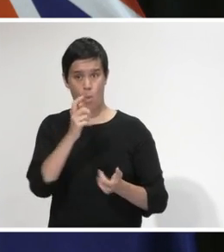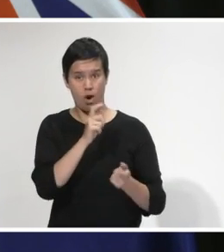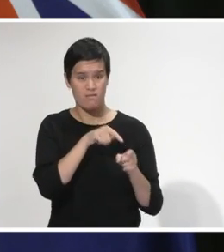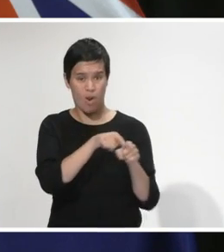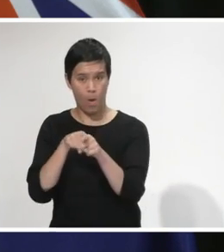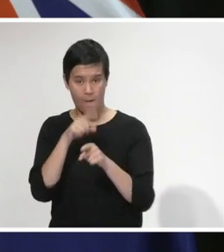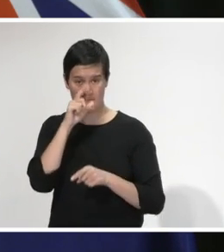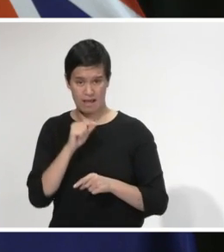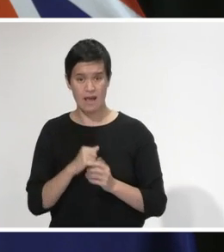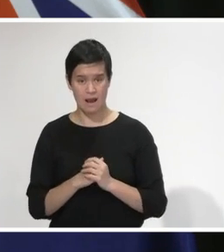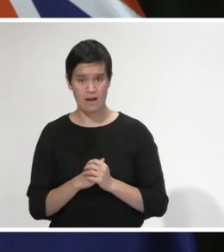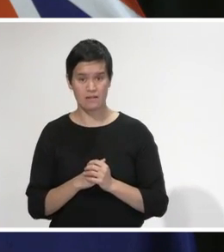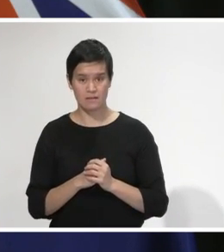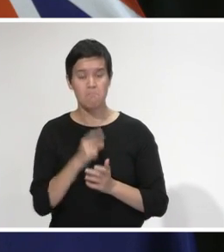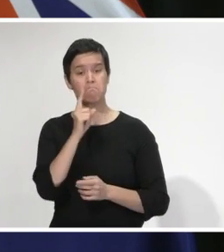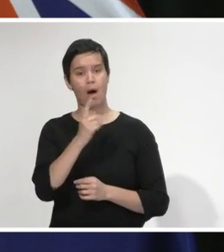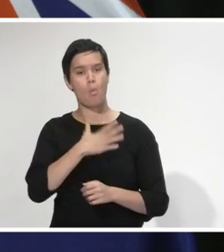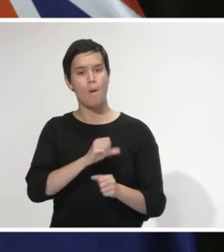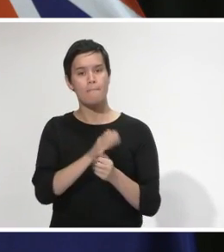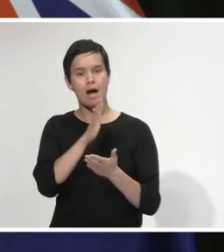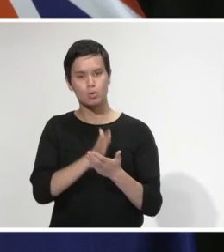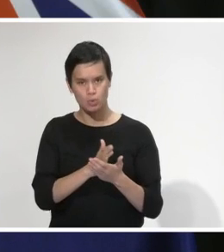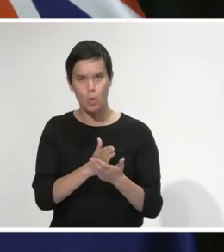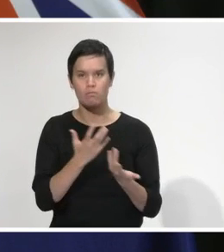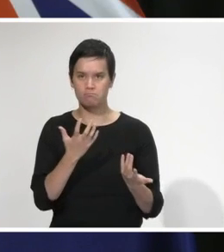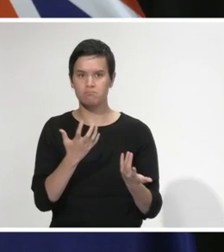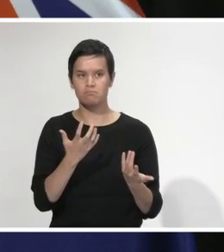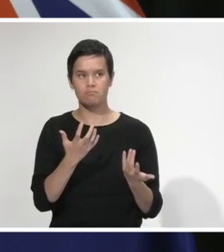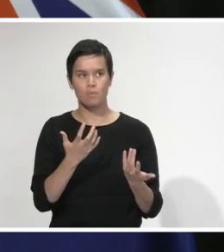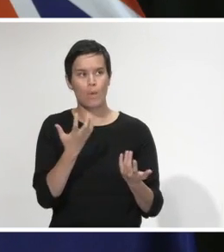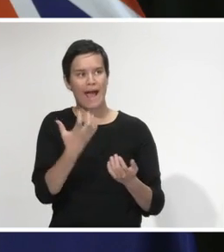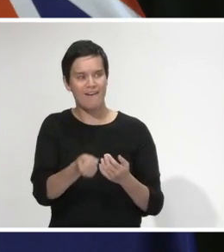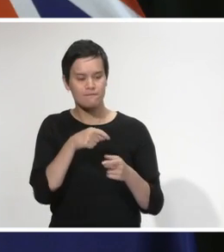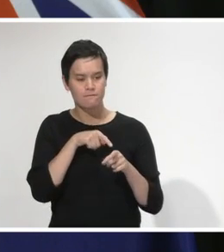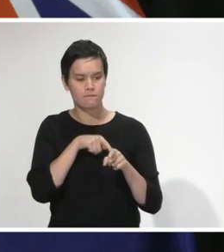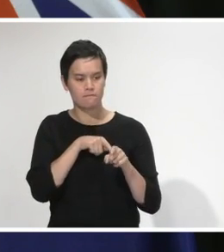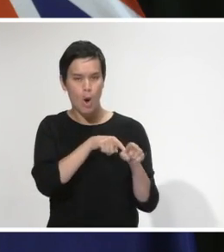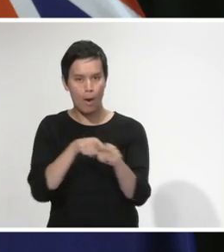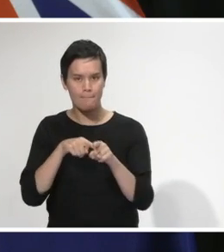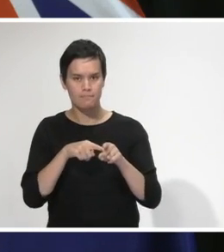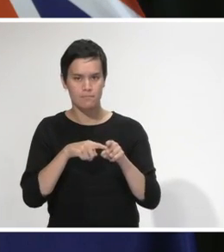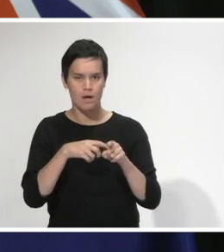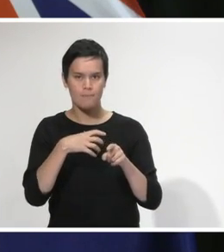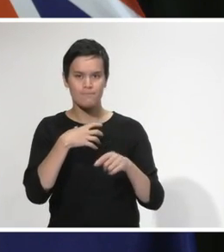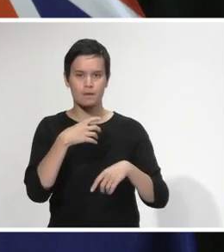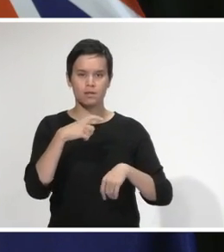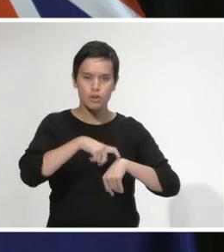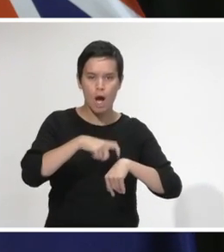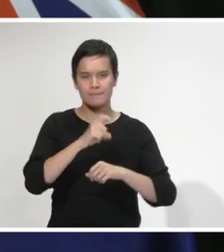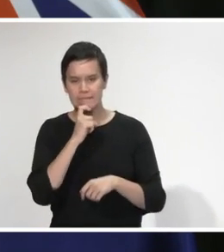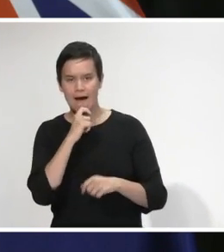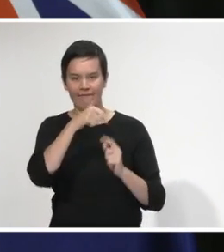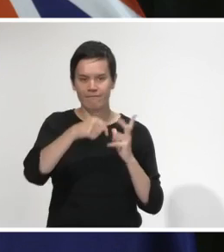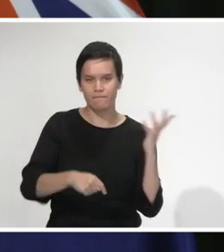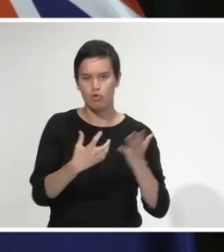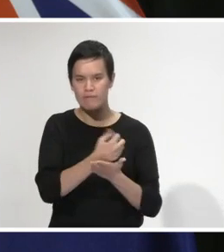at that capacity. We have that capacity to do that, even if we have a much larger number of cases. And that's why we've trained the